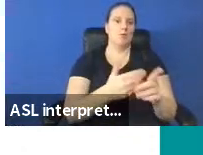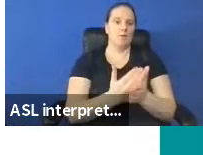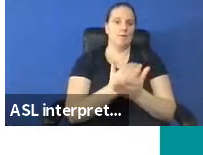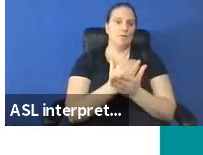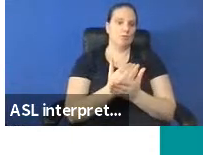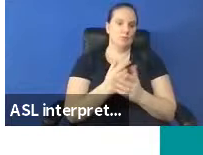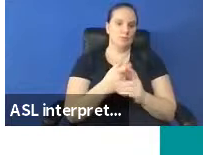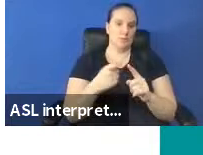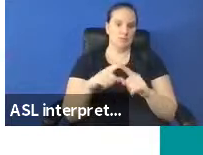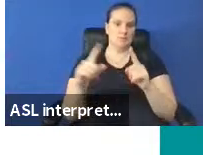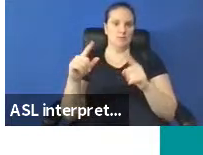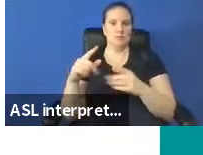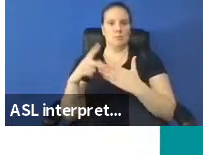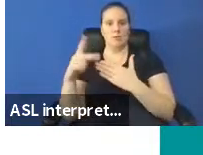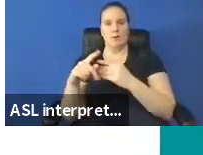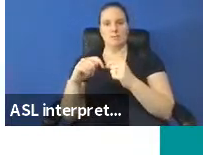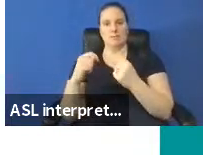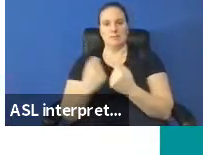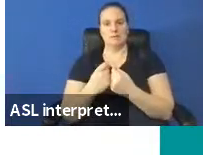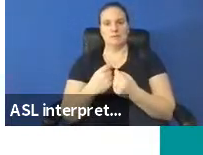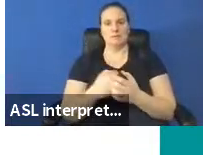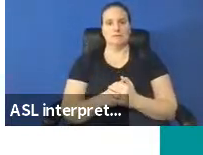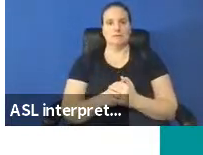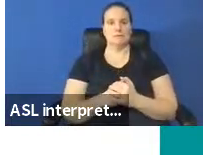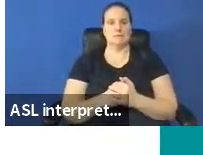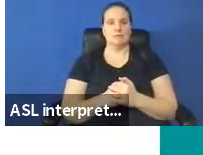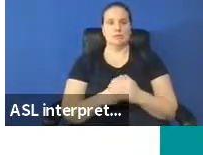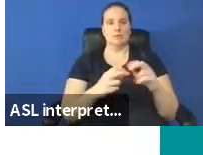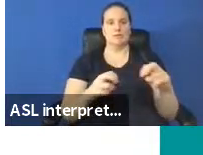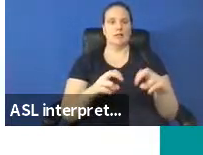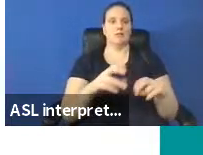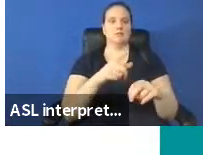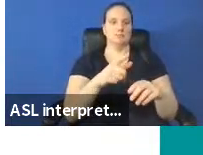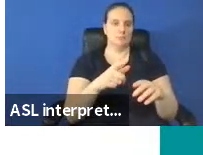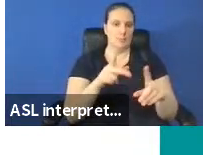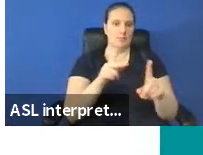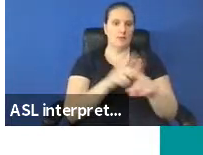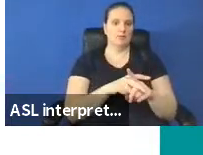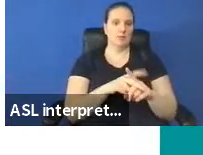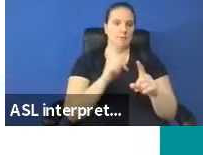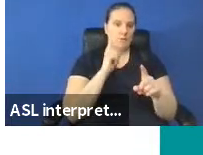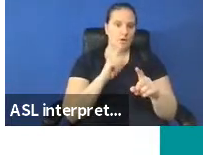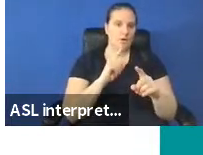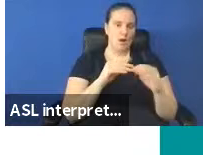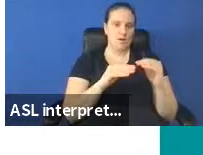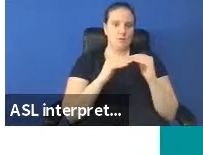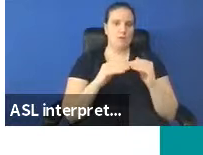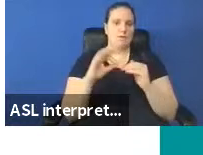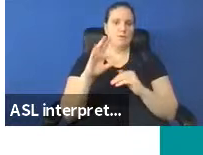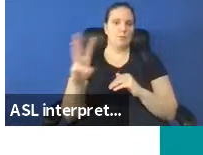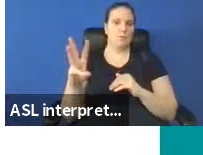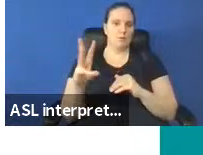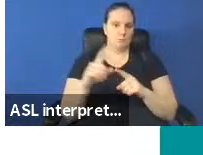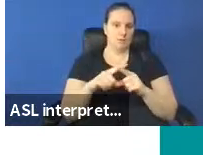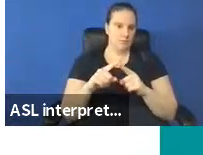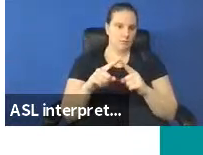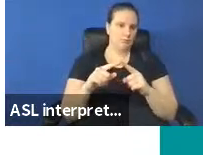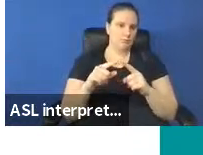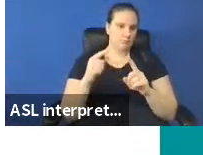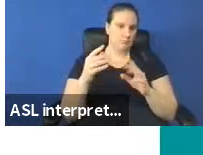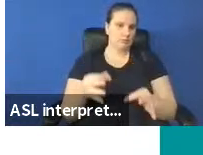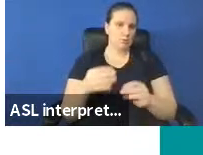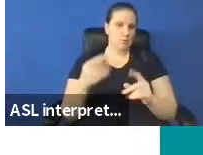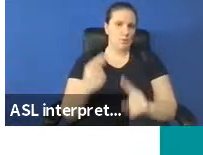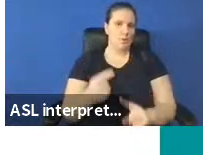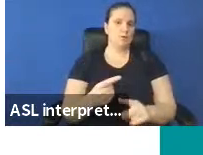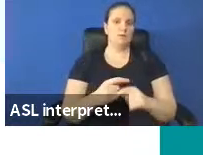different program teams to assess their application of the equity framework at various decision points. And the teams